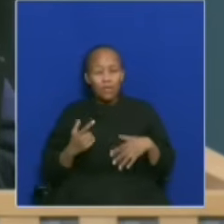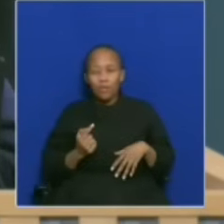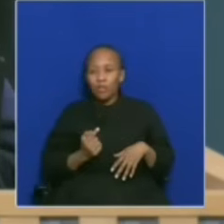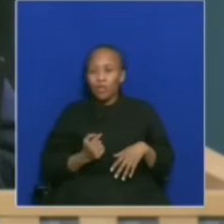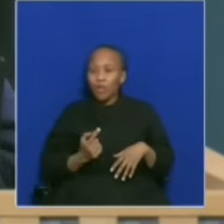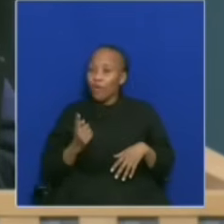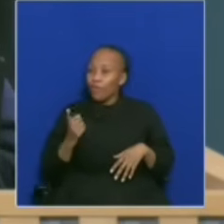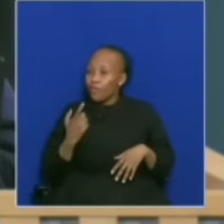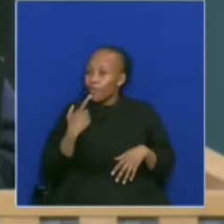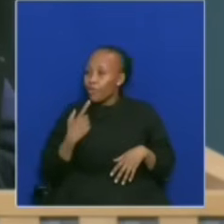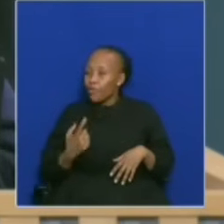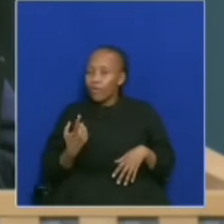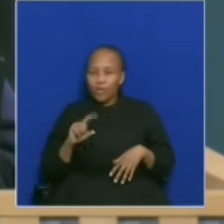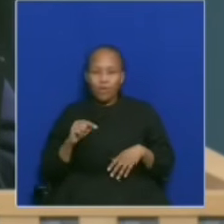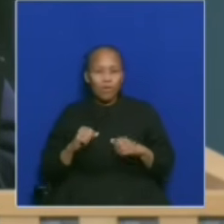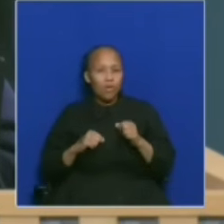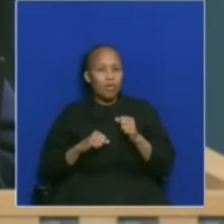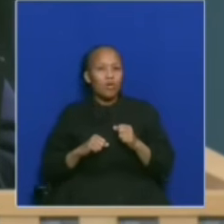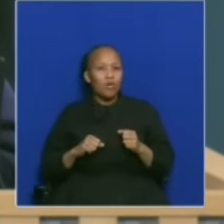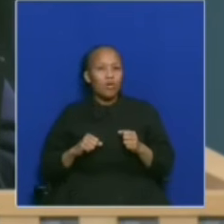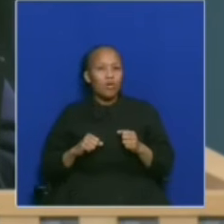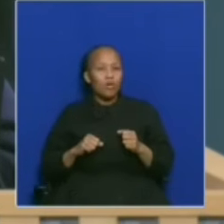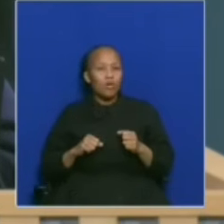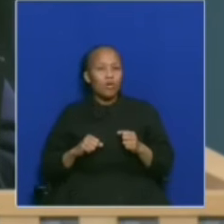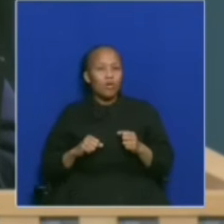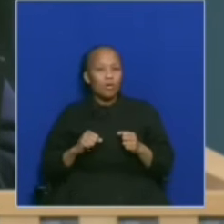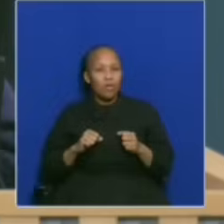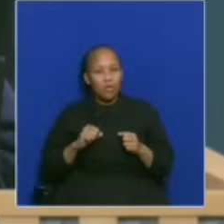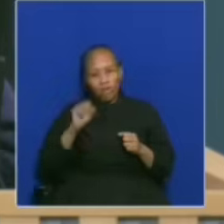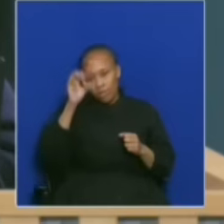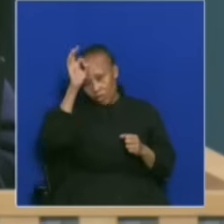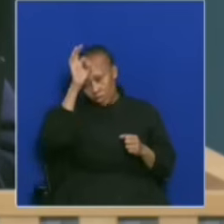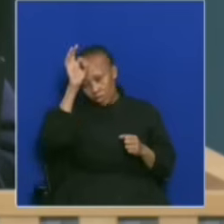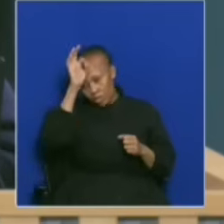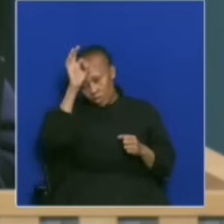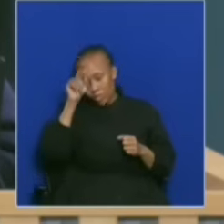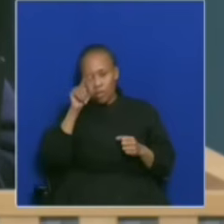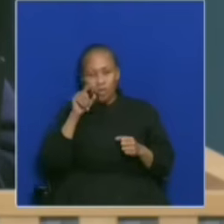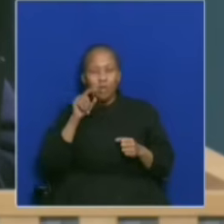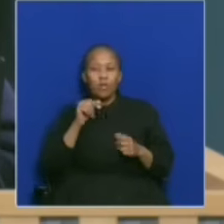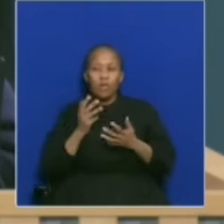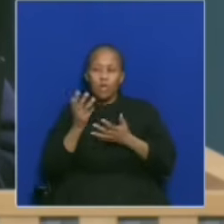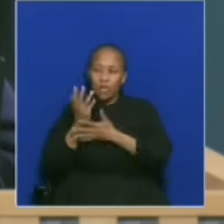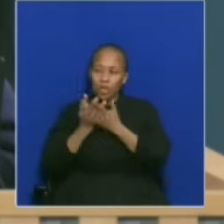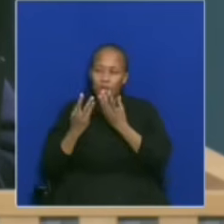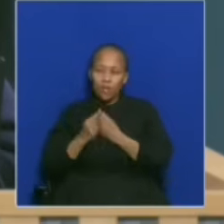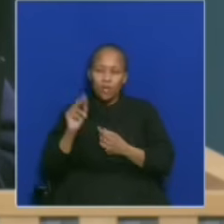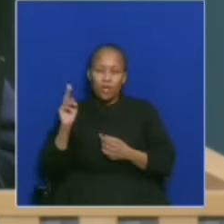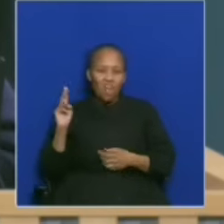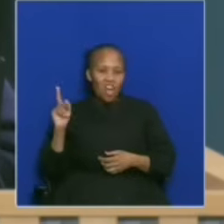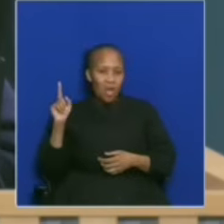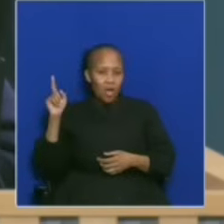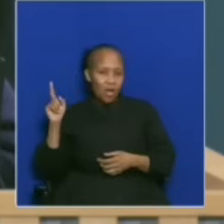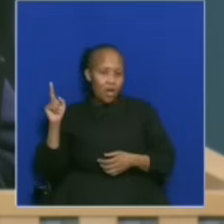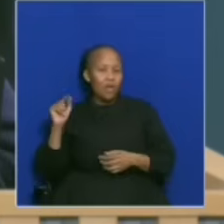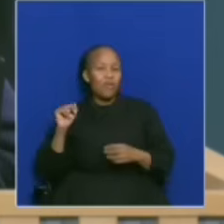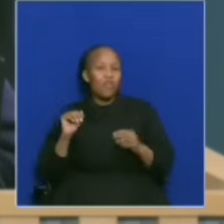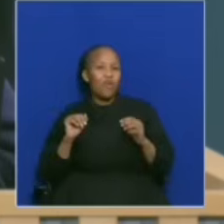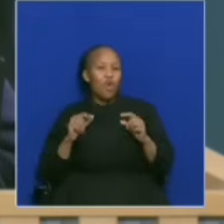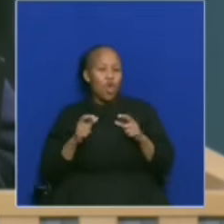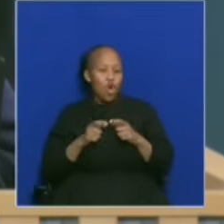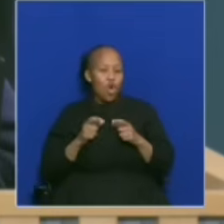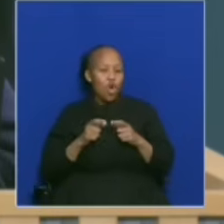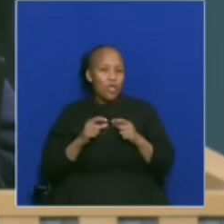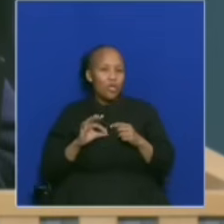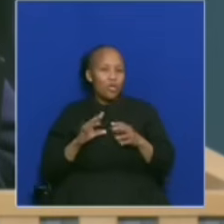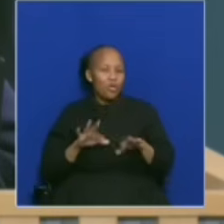name we will not mention, was discussing with General Khan the issuing of a card or a document